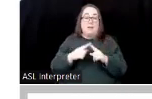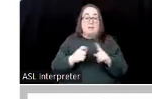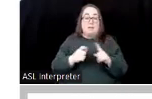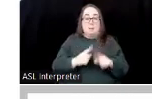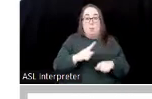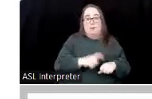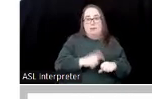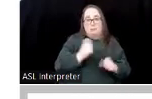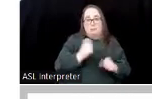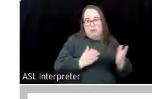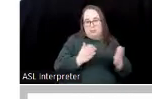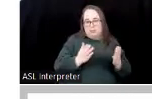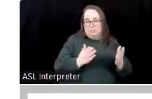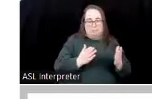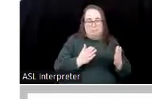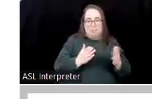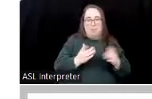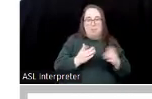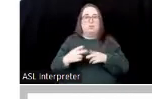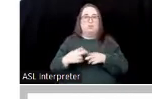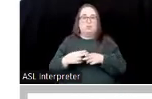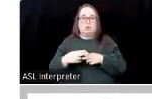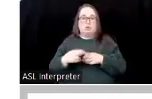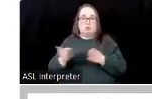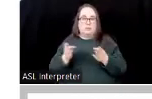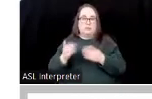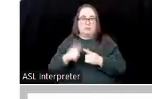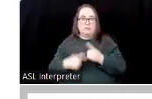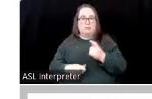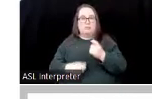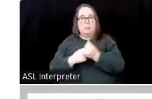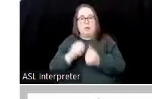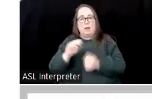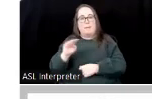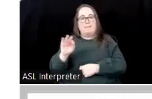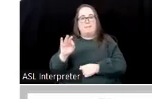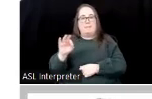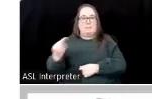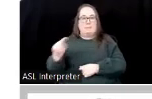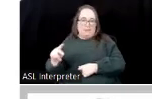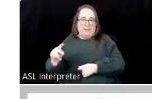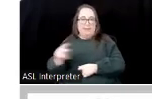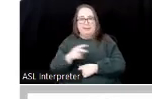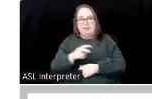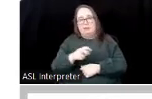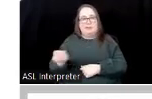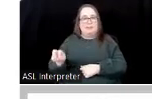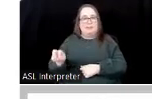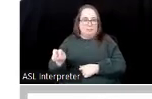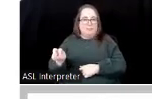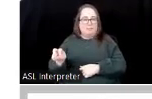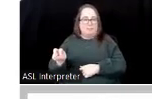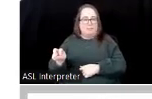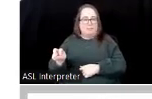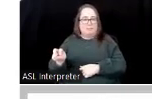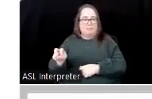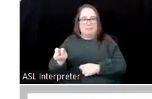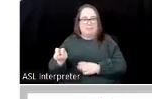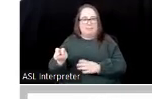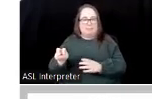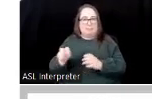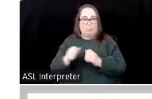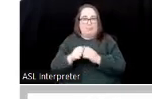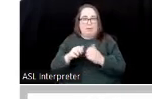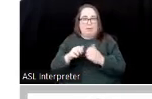one-time services to short-term services to support an MFP participant's transition that are otherwise not allowable under